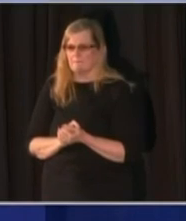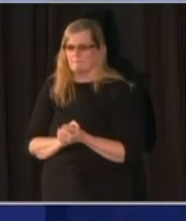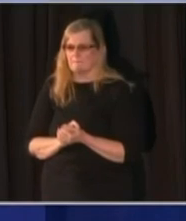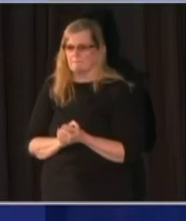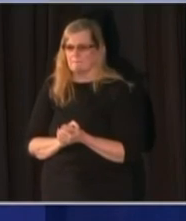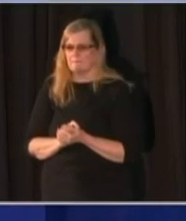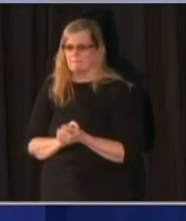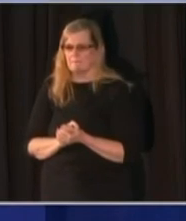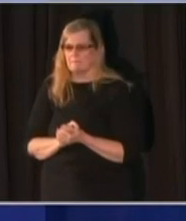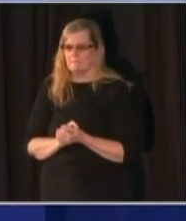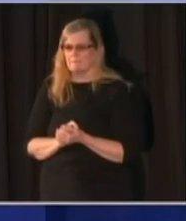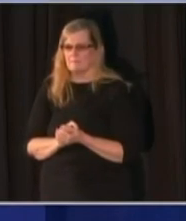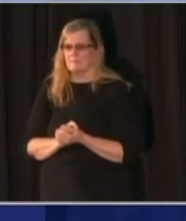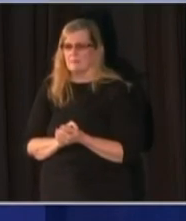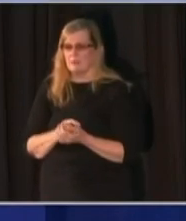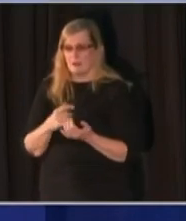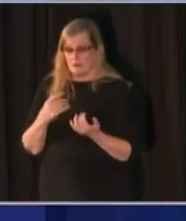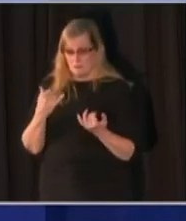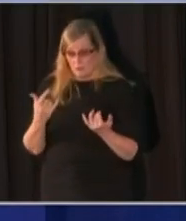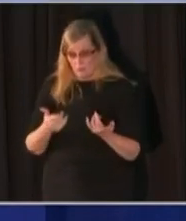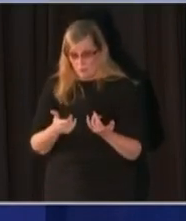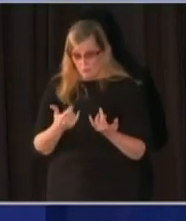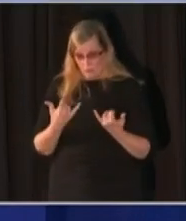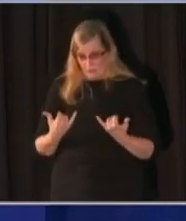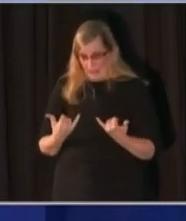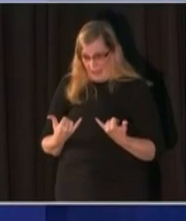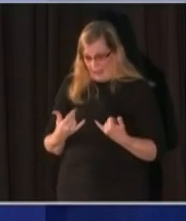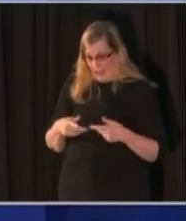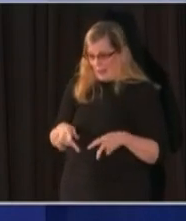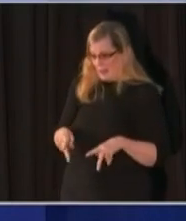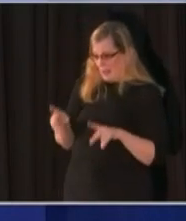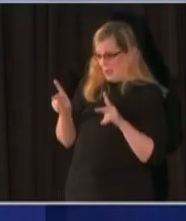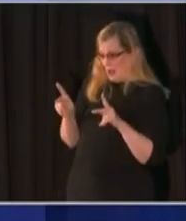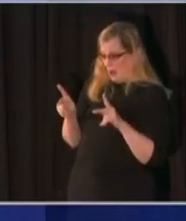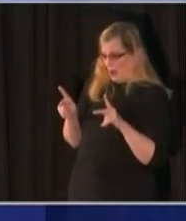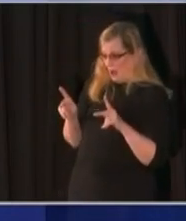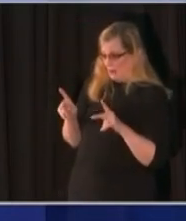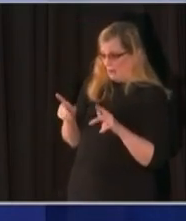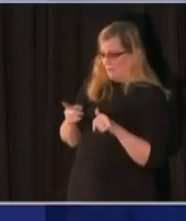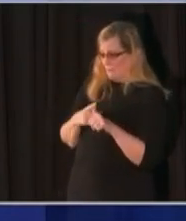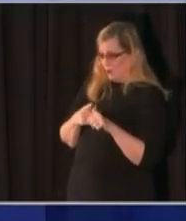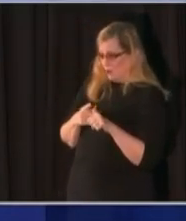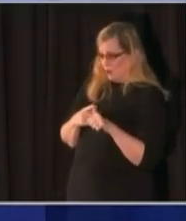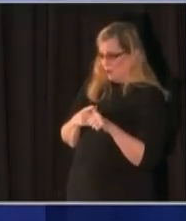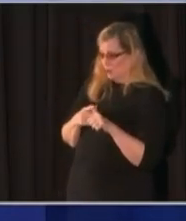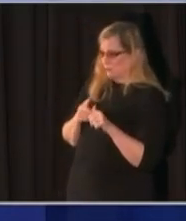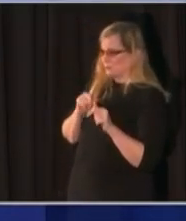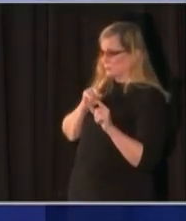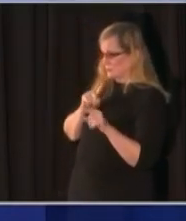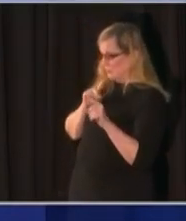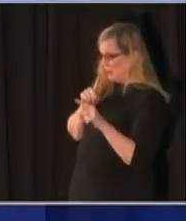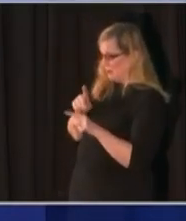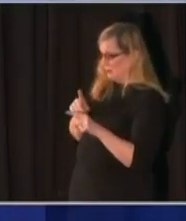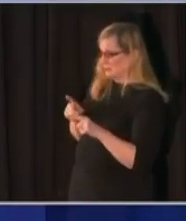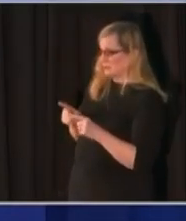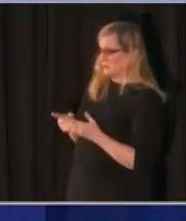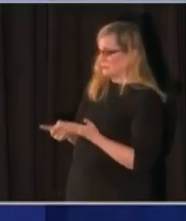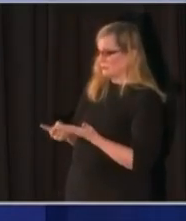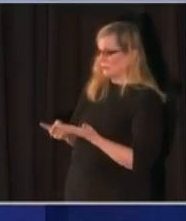designation for priority testing. Our grocery workers in Washington, D.C. Can certainly call